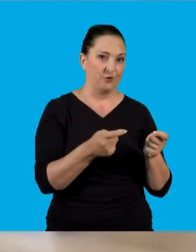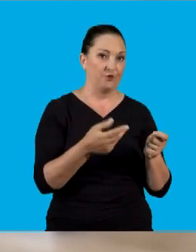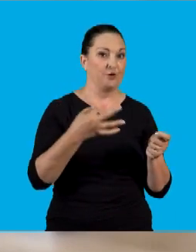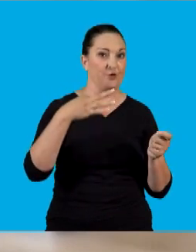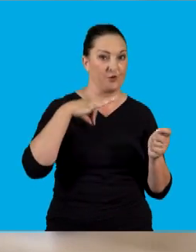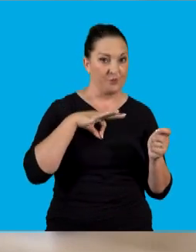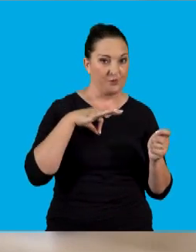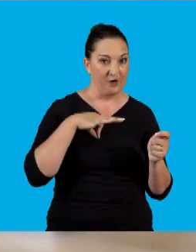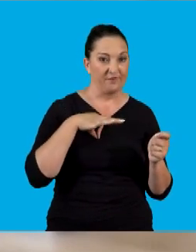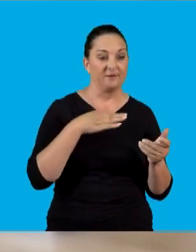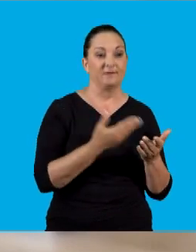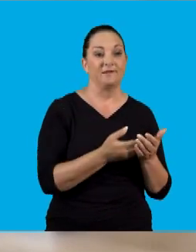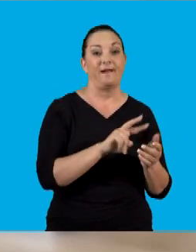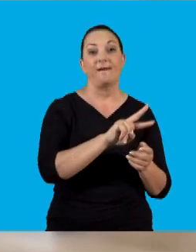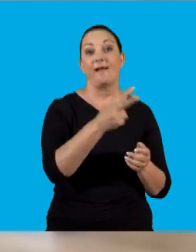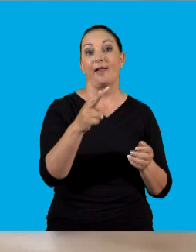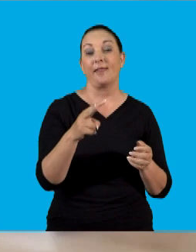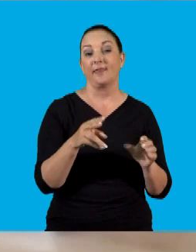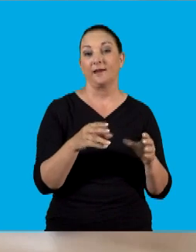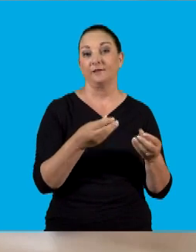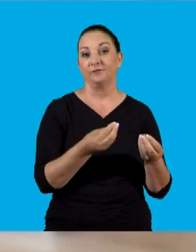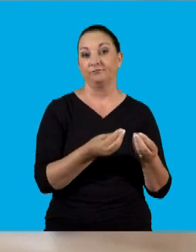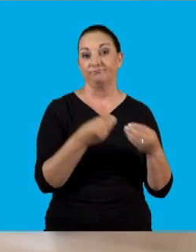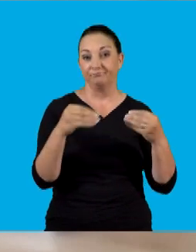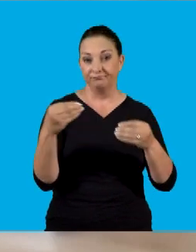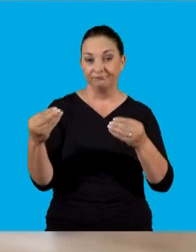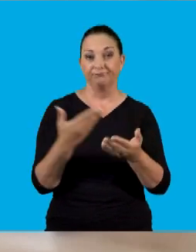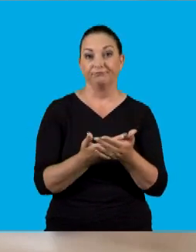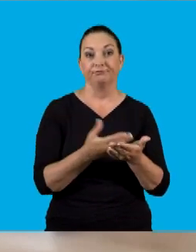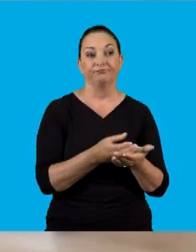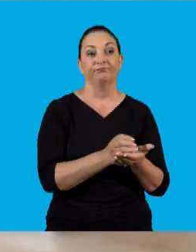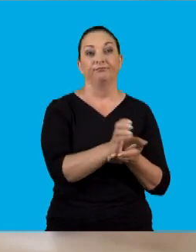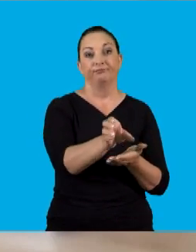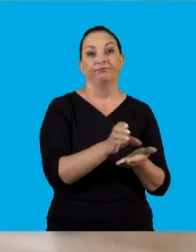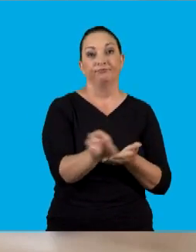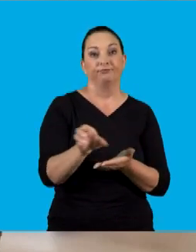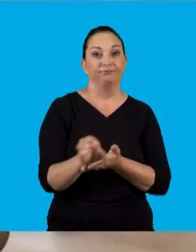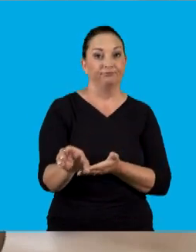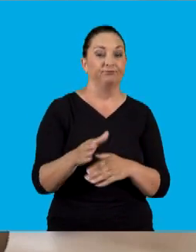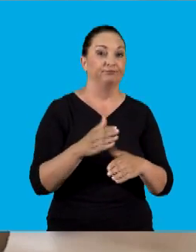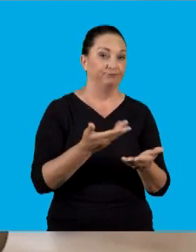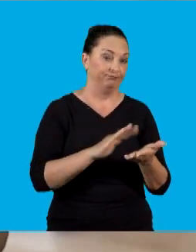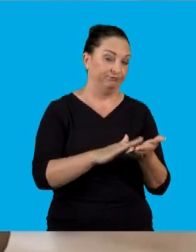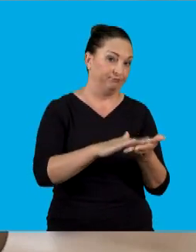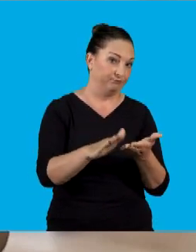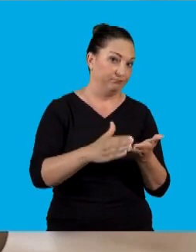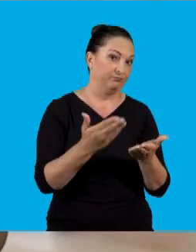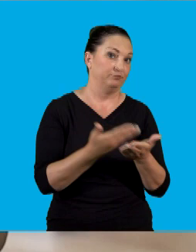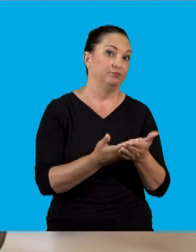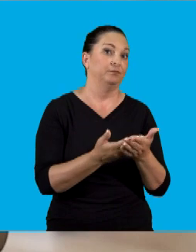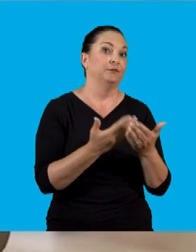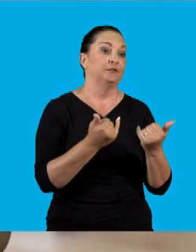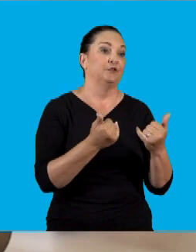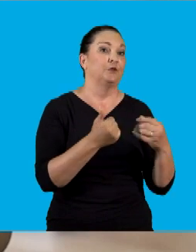there, it funds other state entities. So for the business to continue to run and also